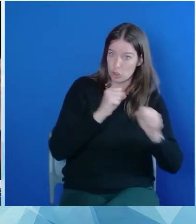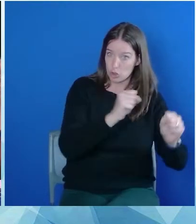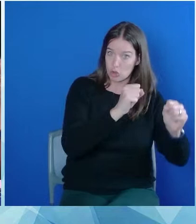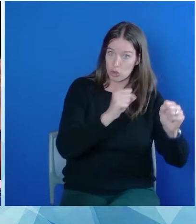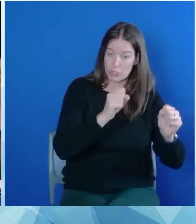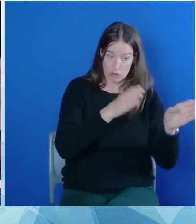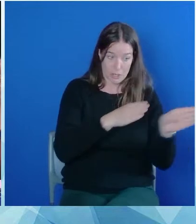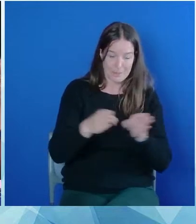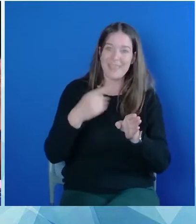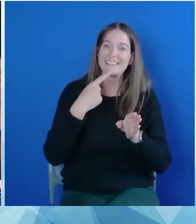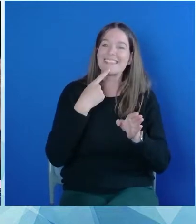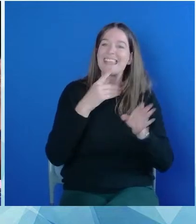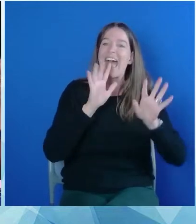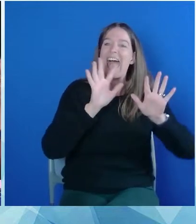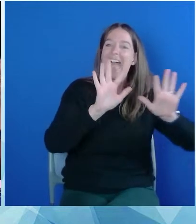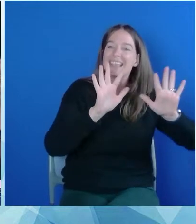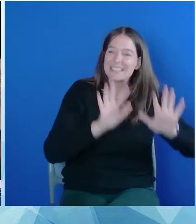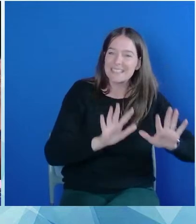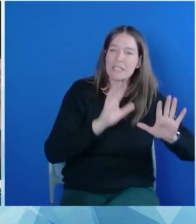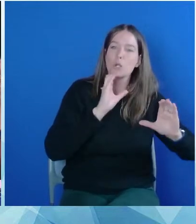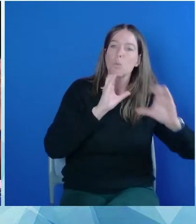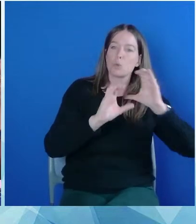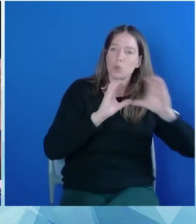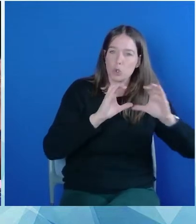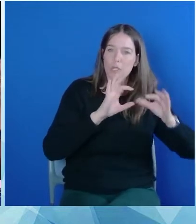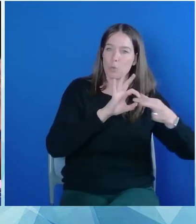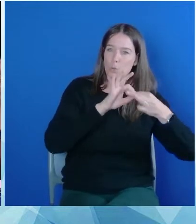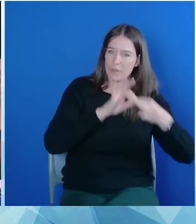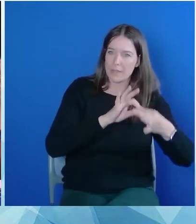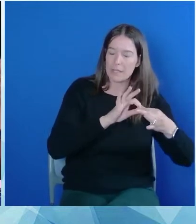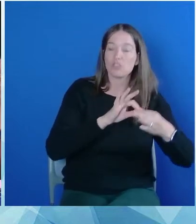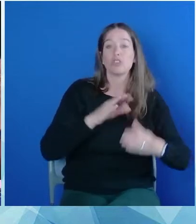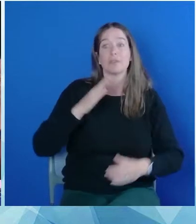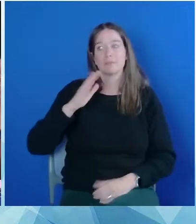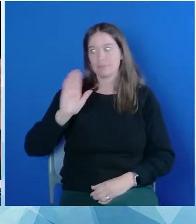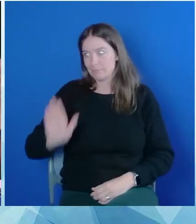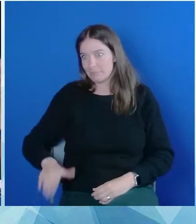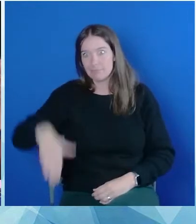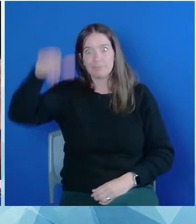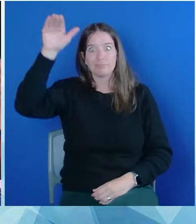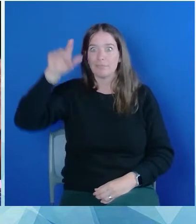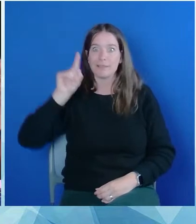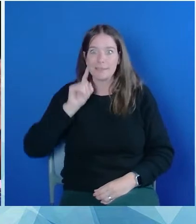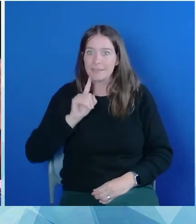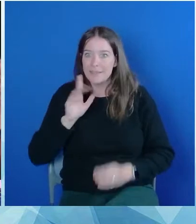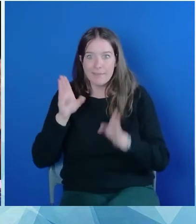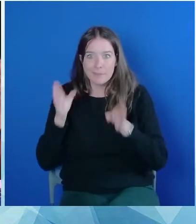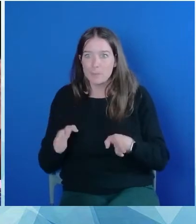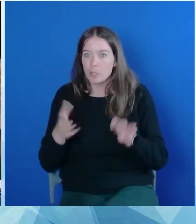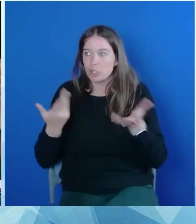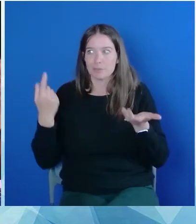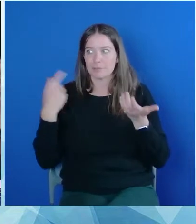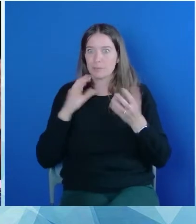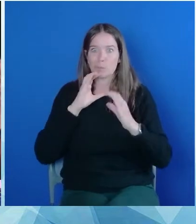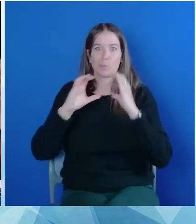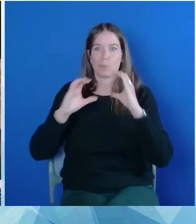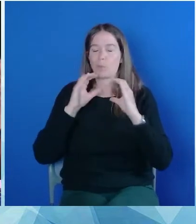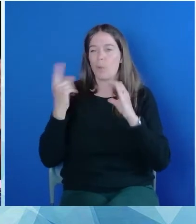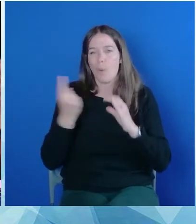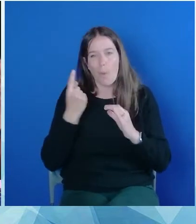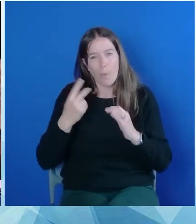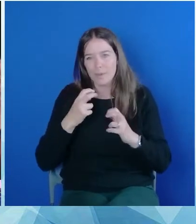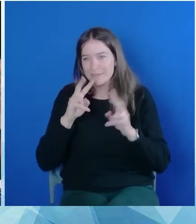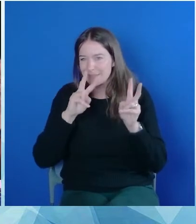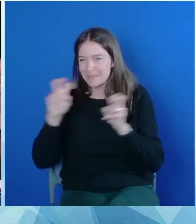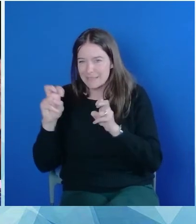In my life, growing up as a deaf person, communication has always been an issue. Unfortunately, communication between the